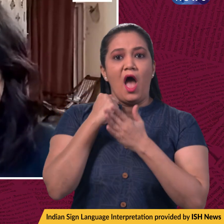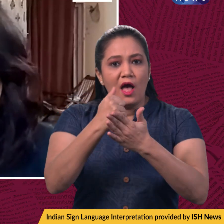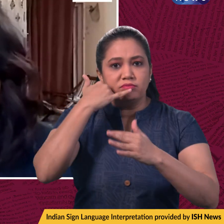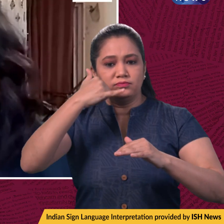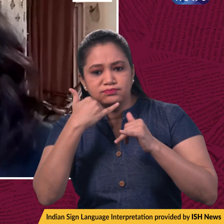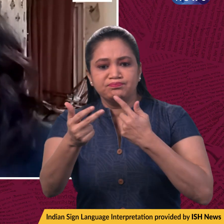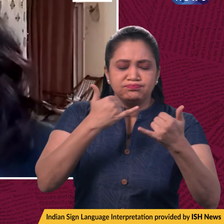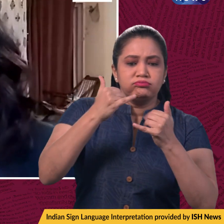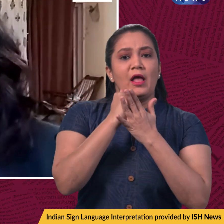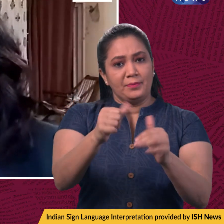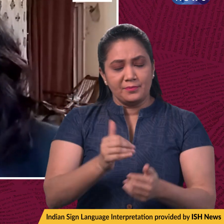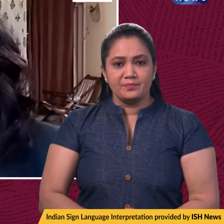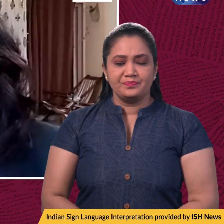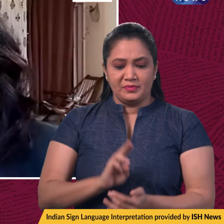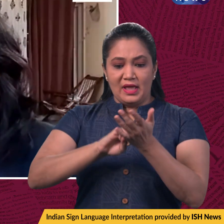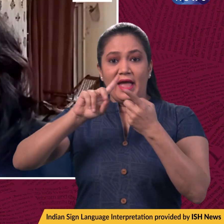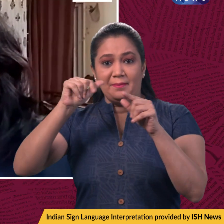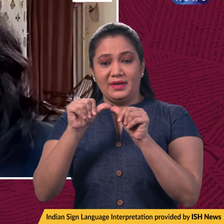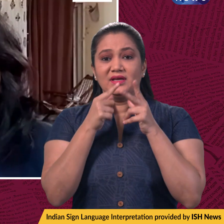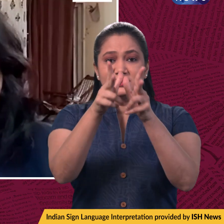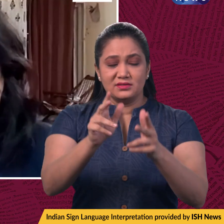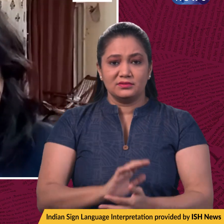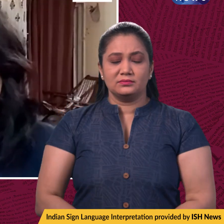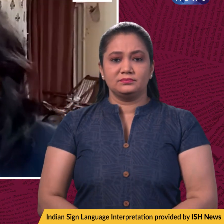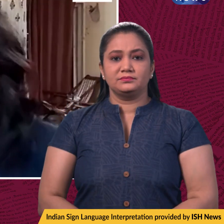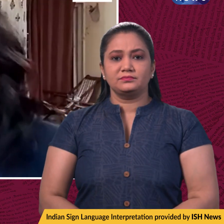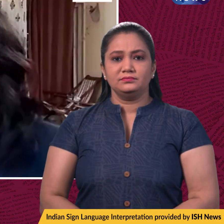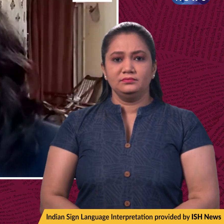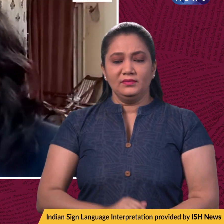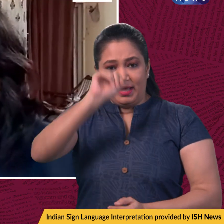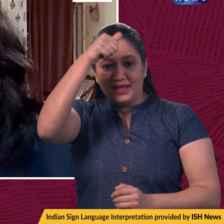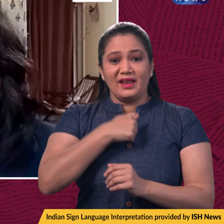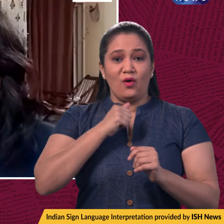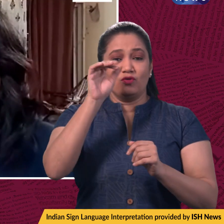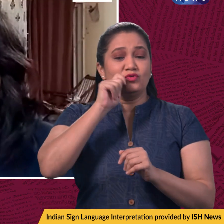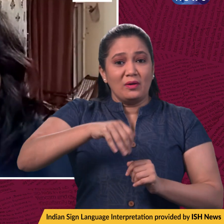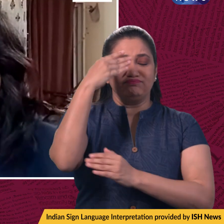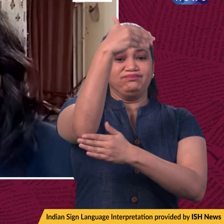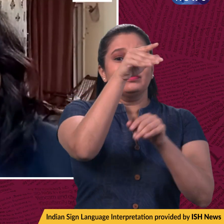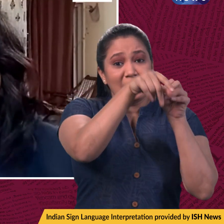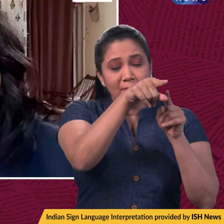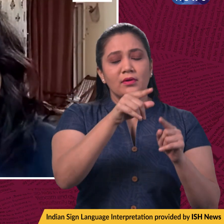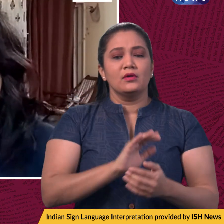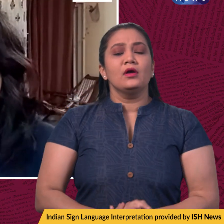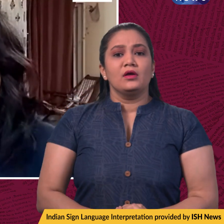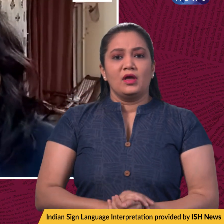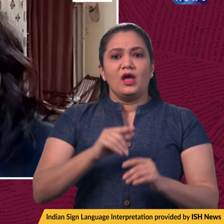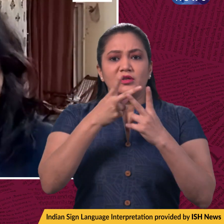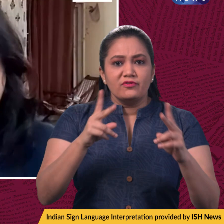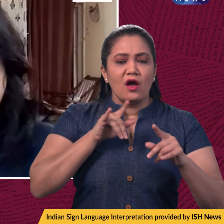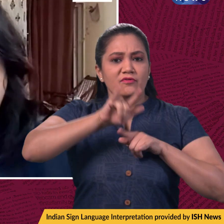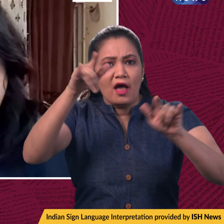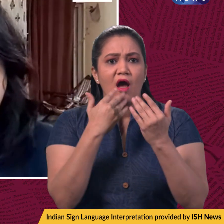24-hour helpline as well. Additionally, the MEA in a statement has said, and I quote, the Embassy of India has been receiving several appeals